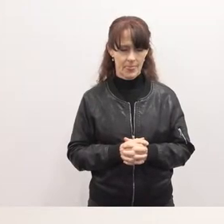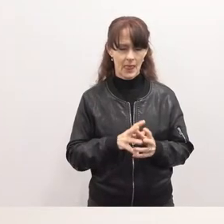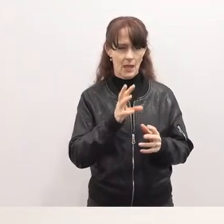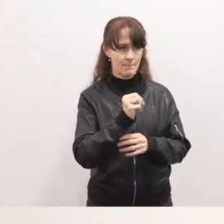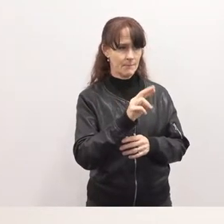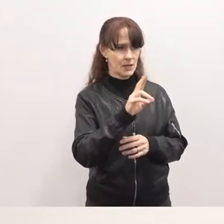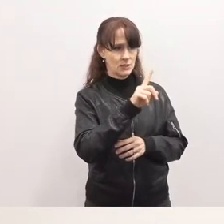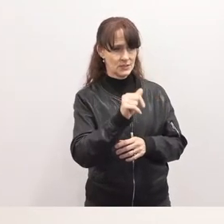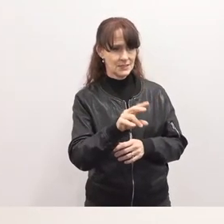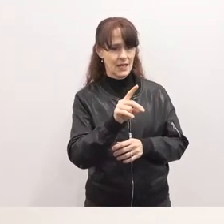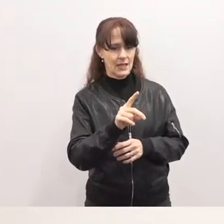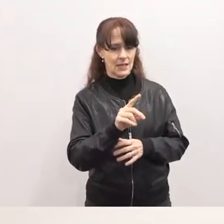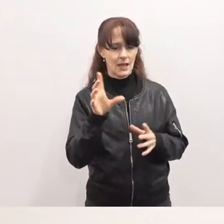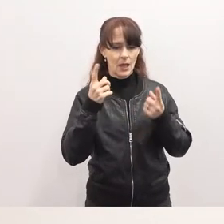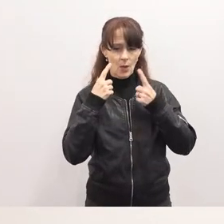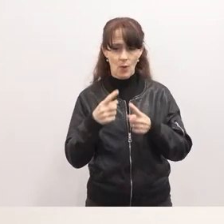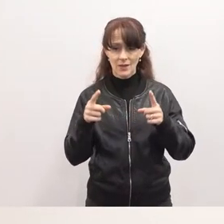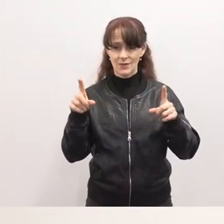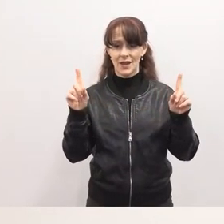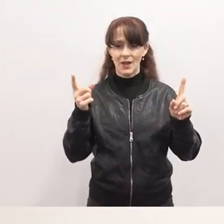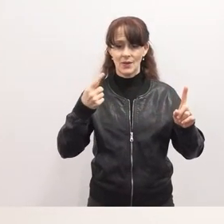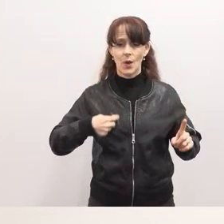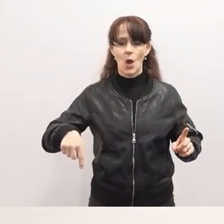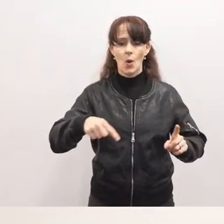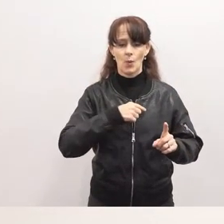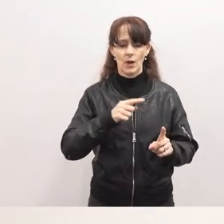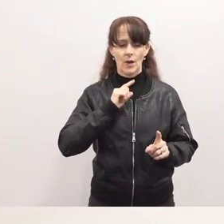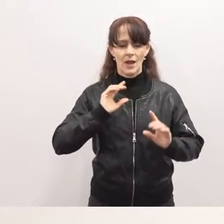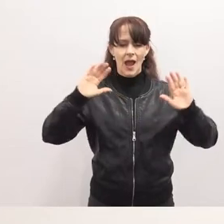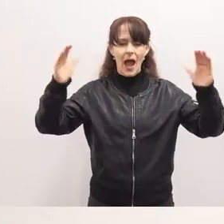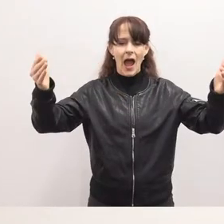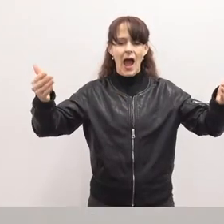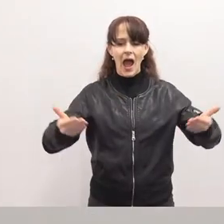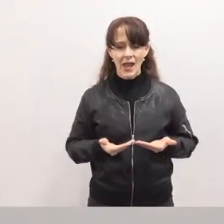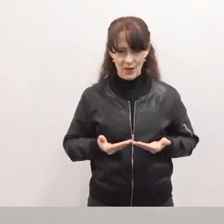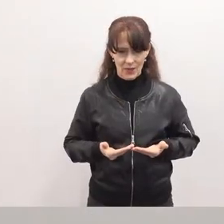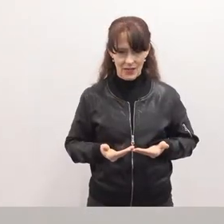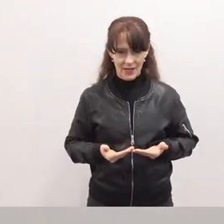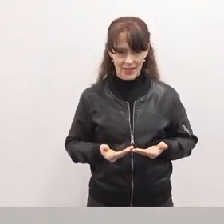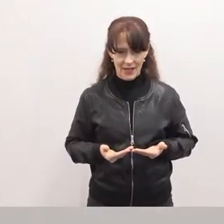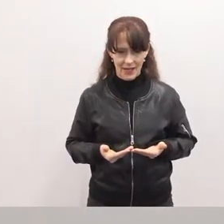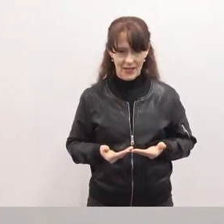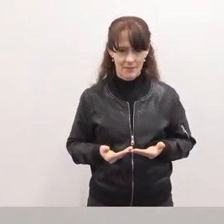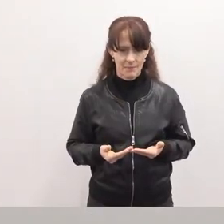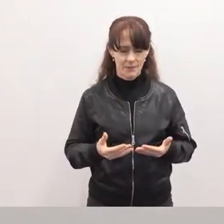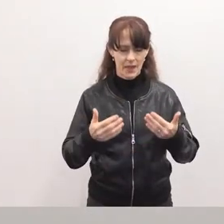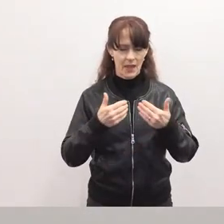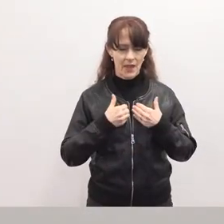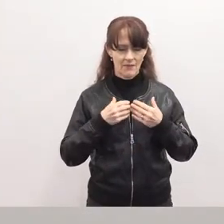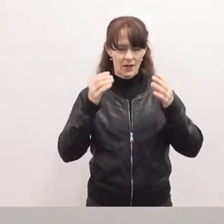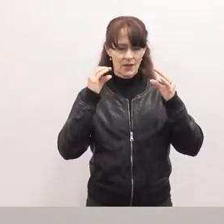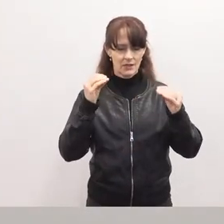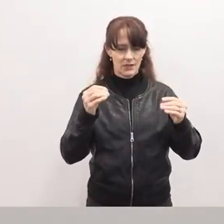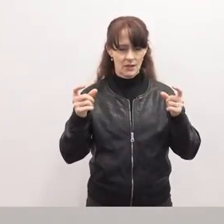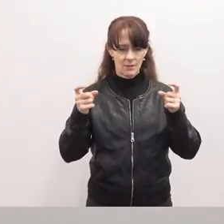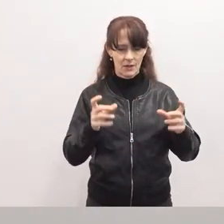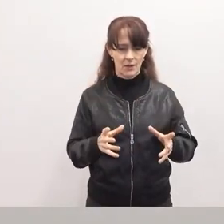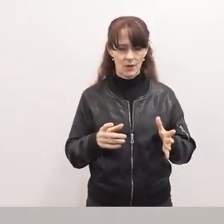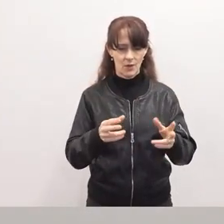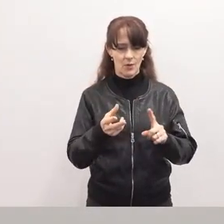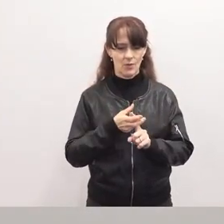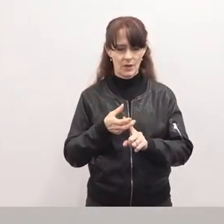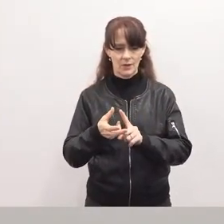And I would just simply like to announce that we are hiring. We are having our teacher and administrator